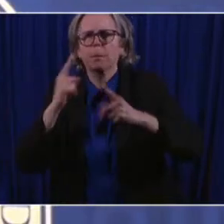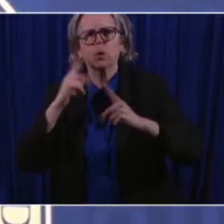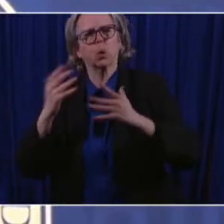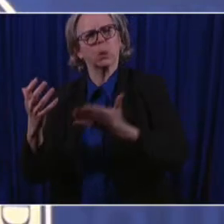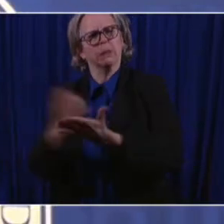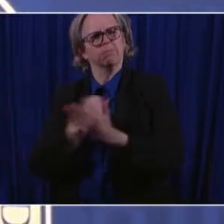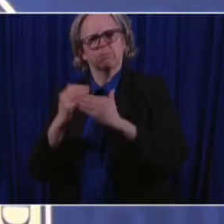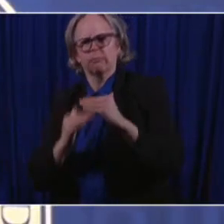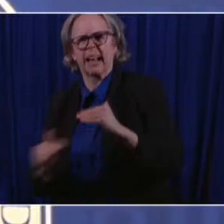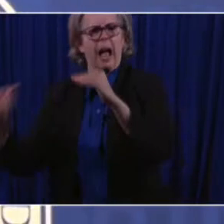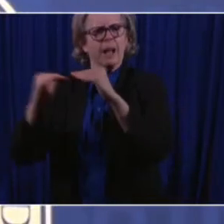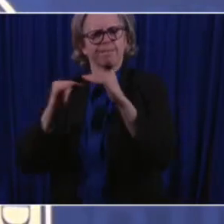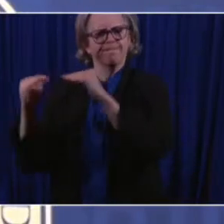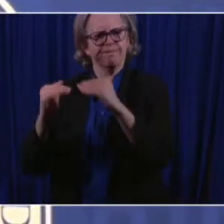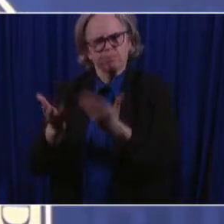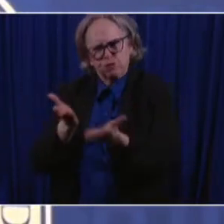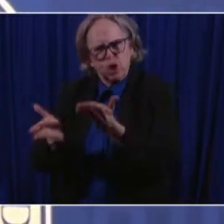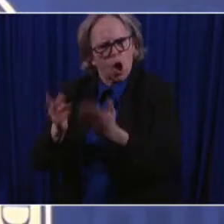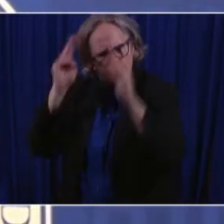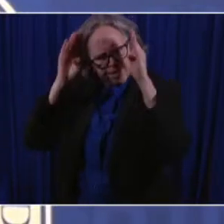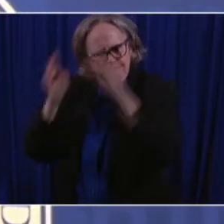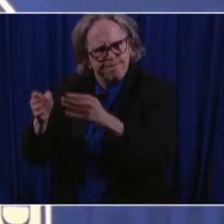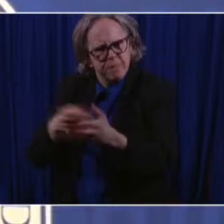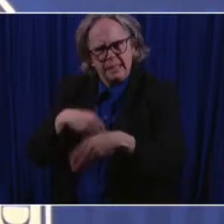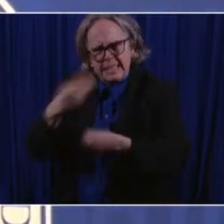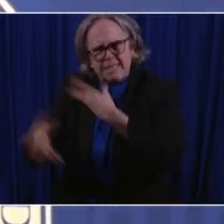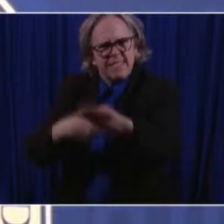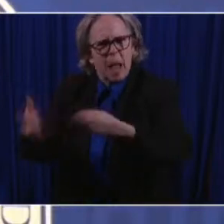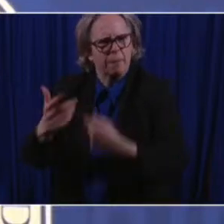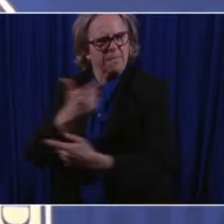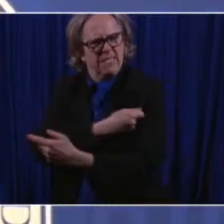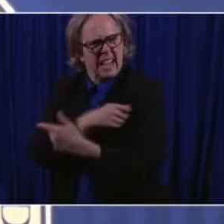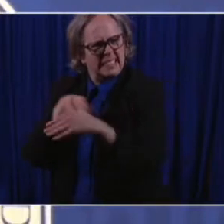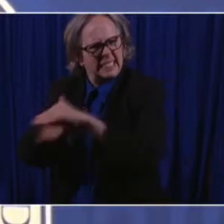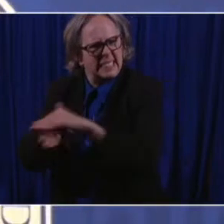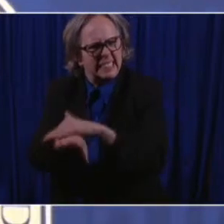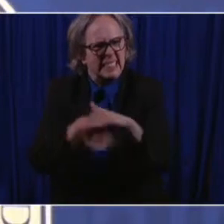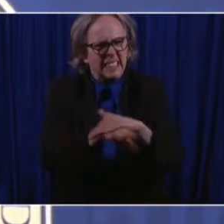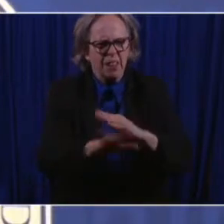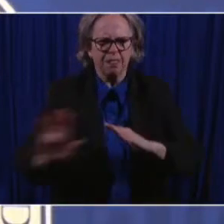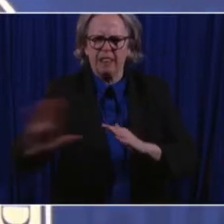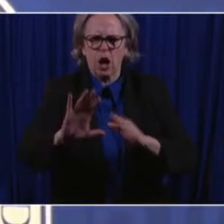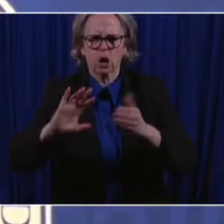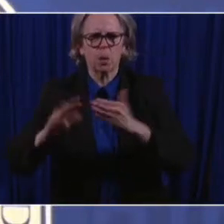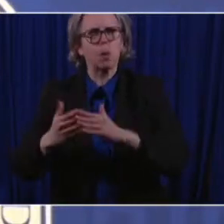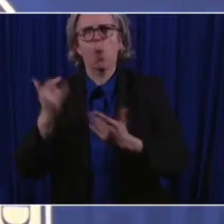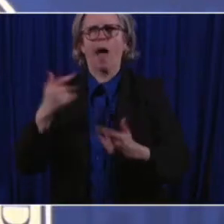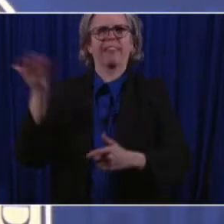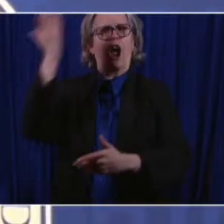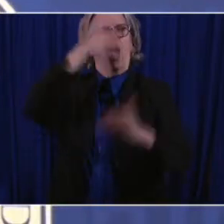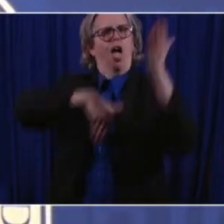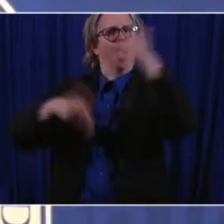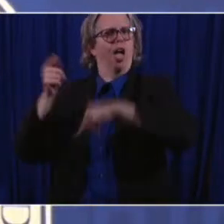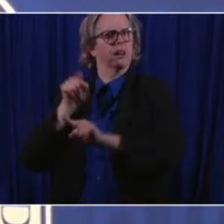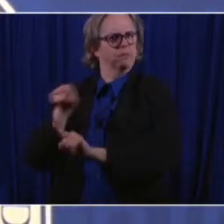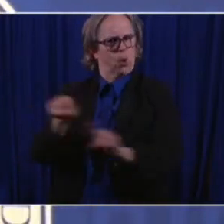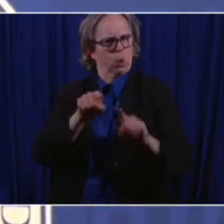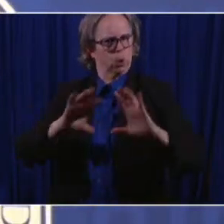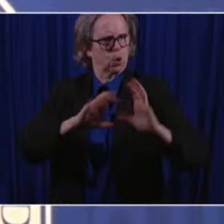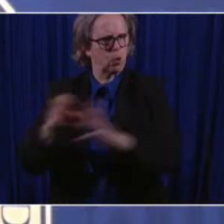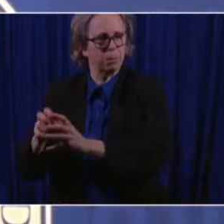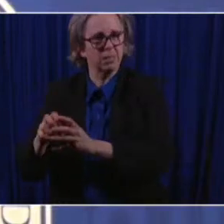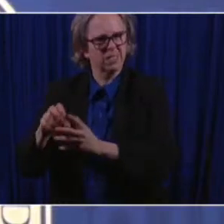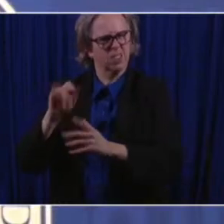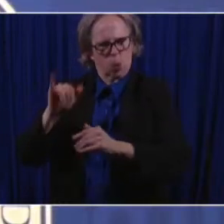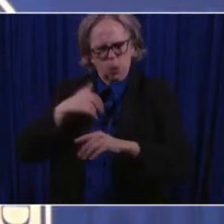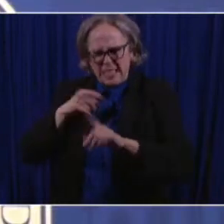giving slots for a pod to be able to get those individuals in, or we might just be giving those doses to another entity, another provider,